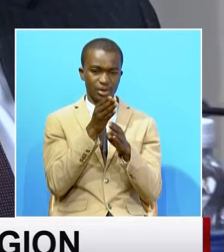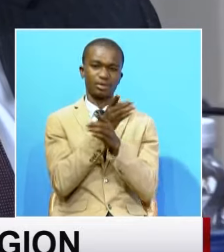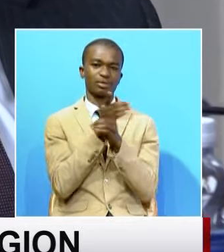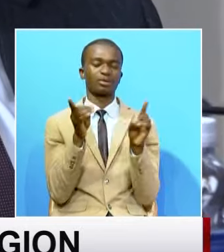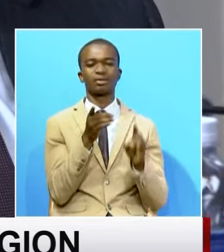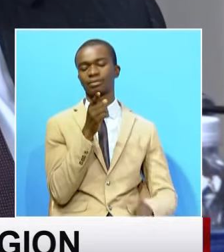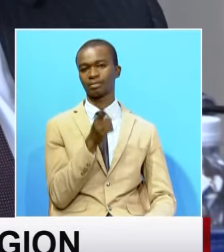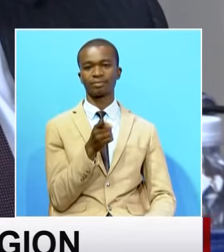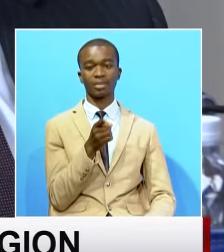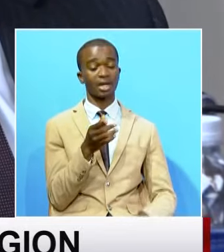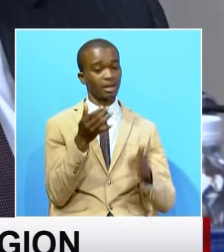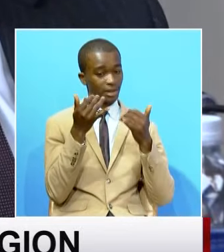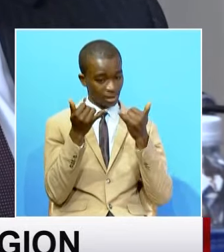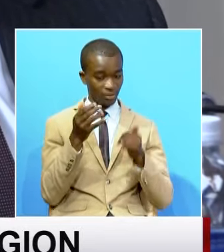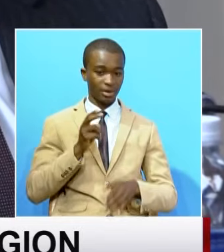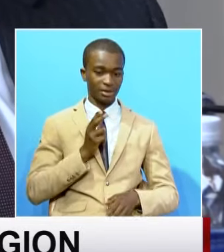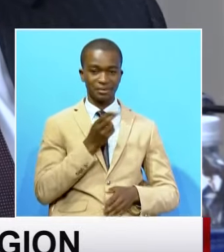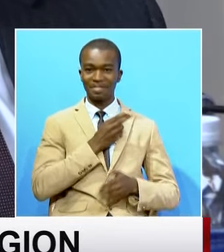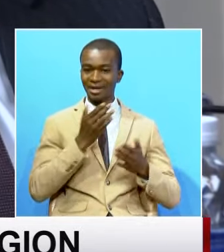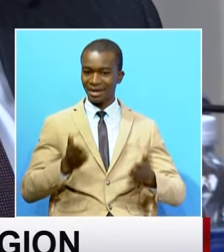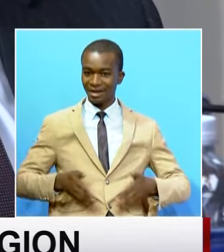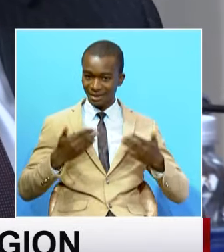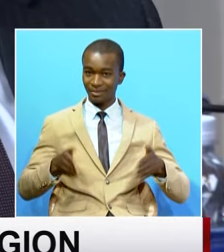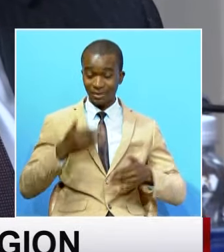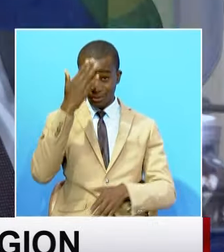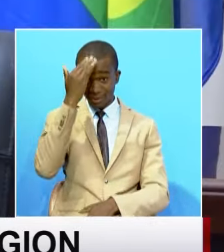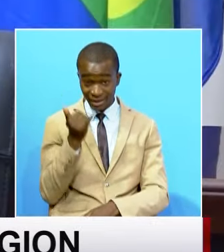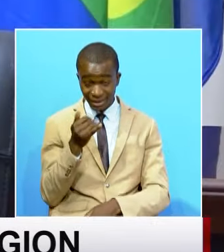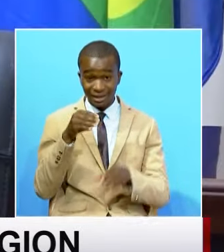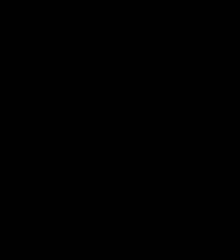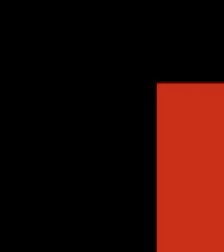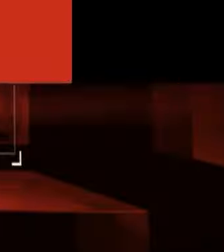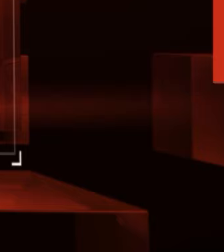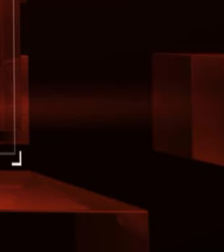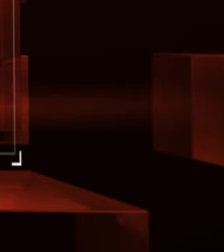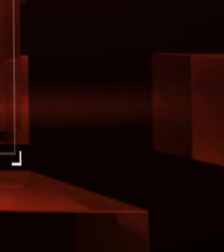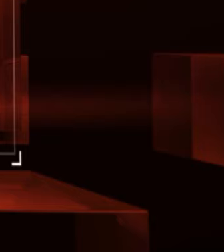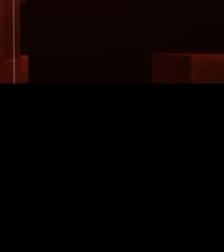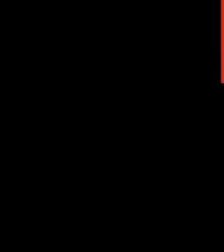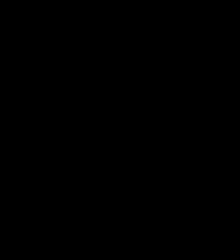President Hichilema reaffirms Zambia's commitment to peace and stability.